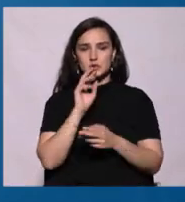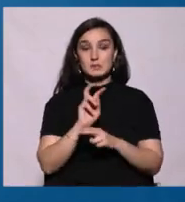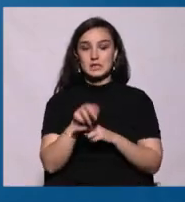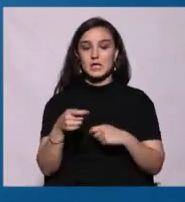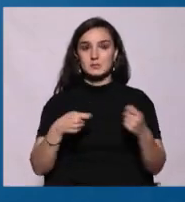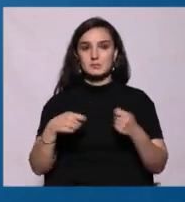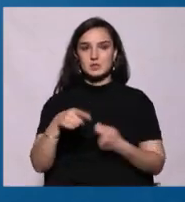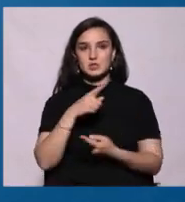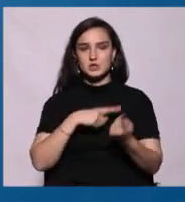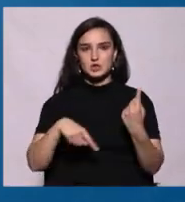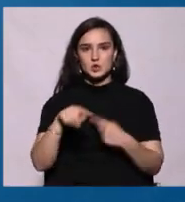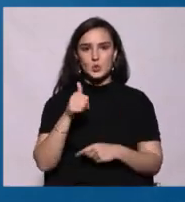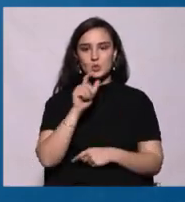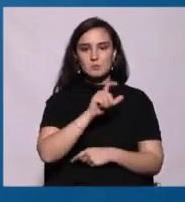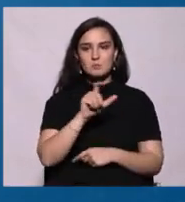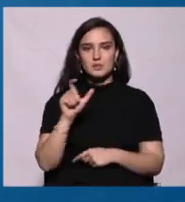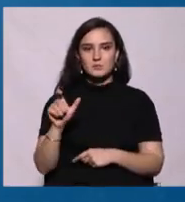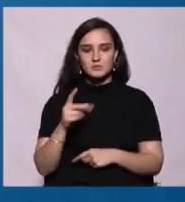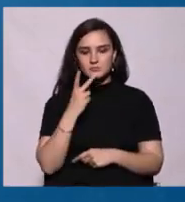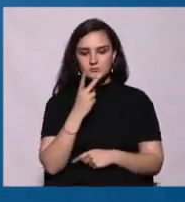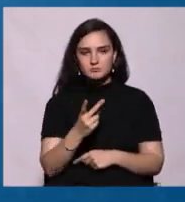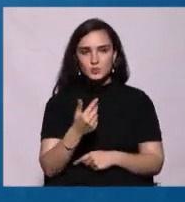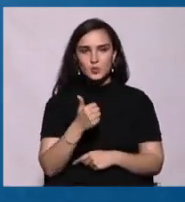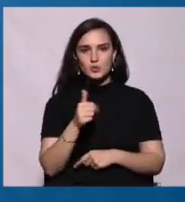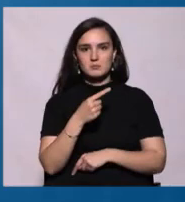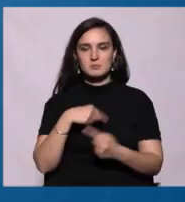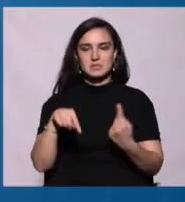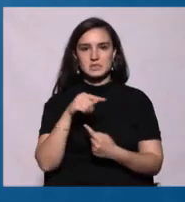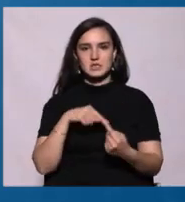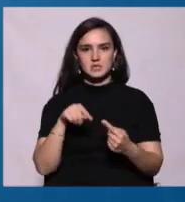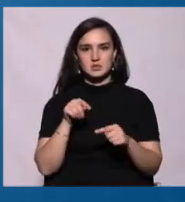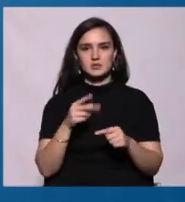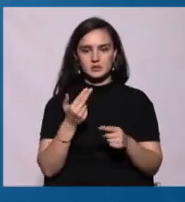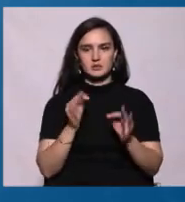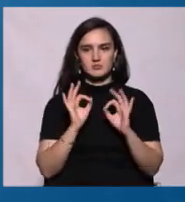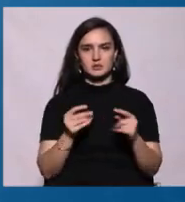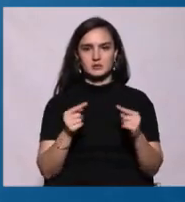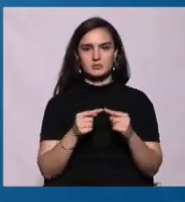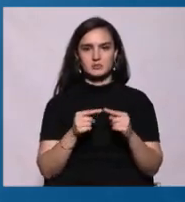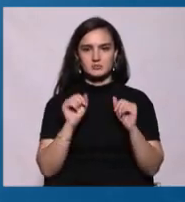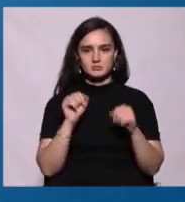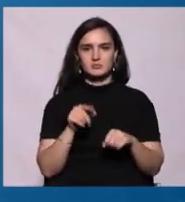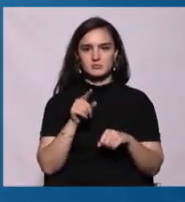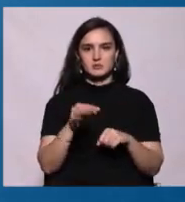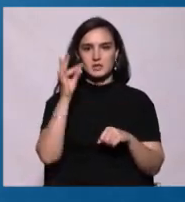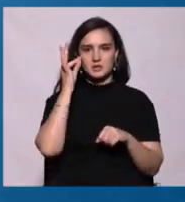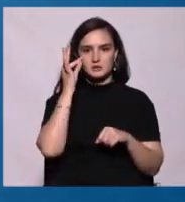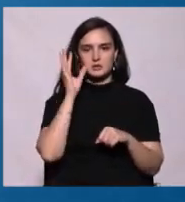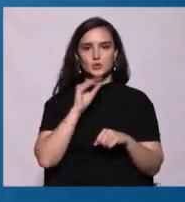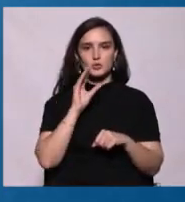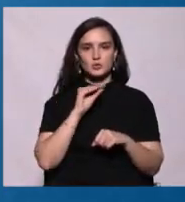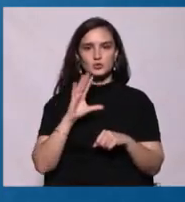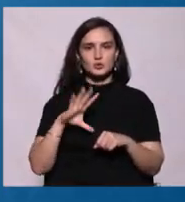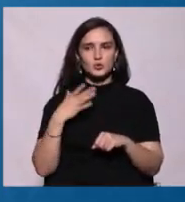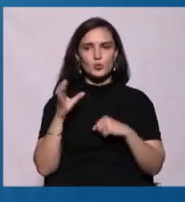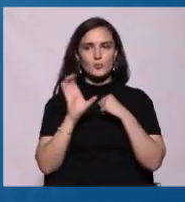business. It's how the people in that business treat you. You are absolutely right. Can you remember when was